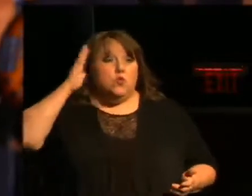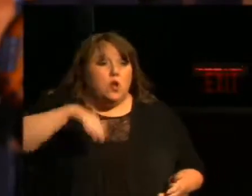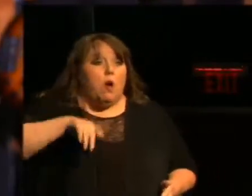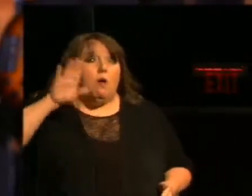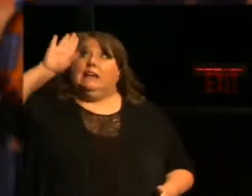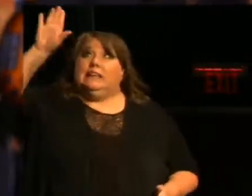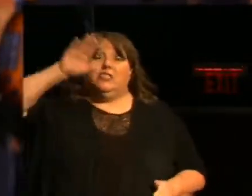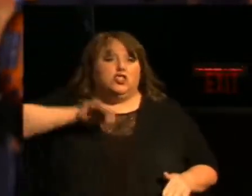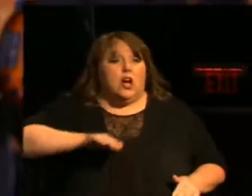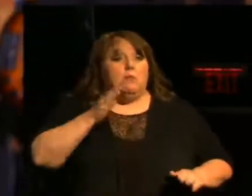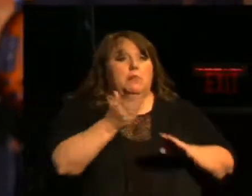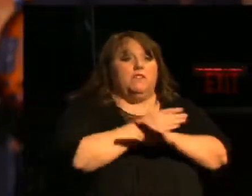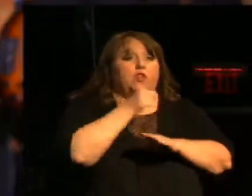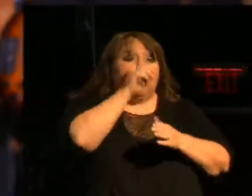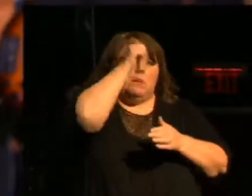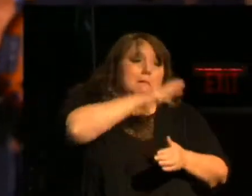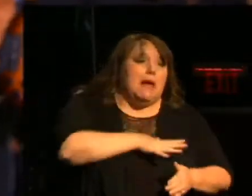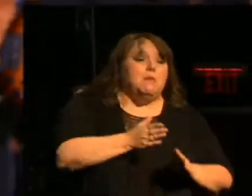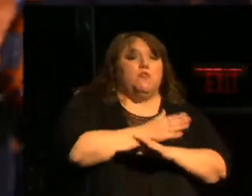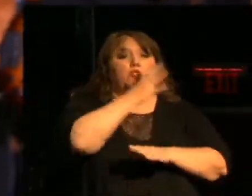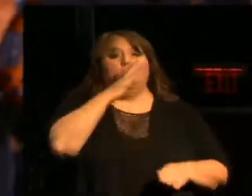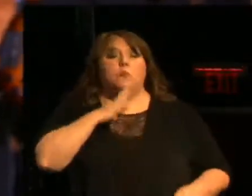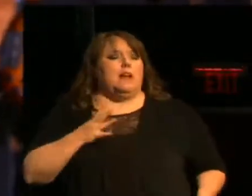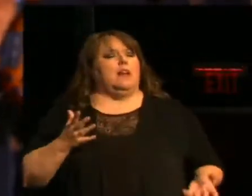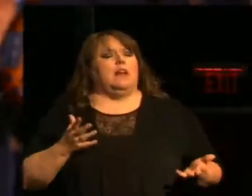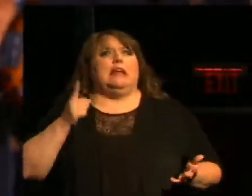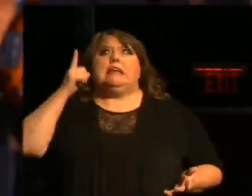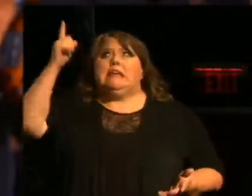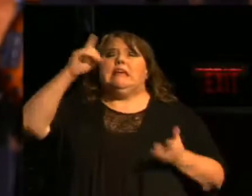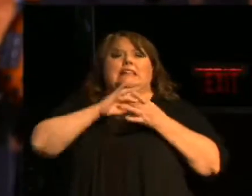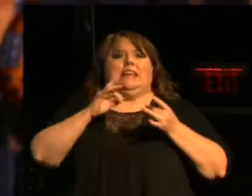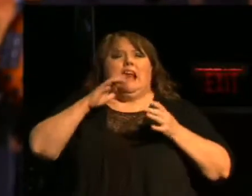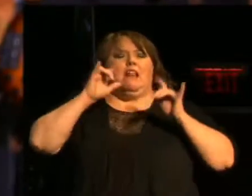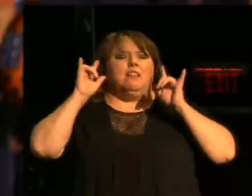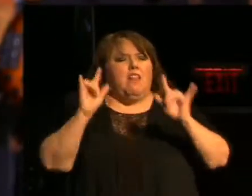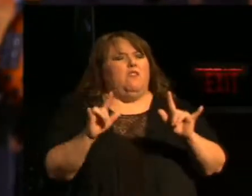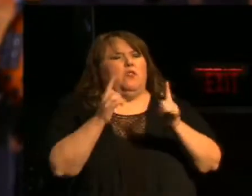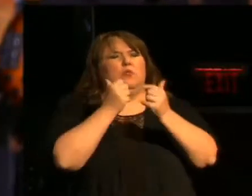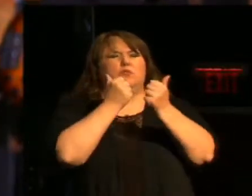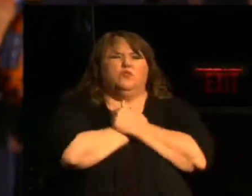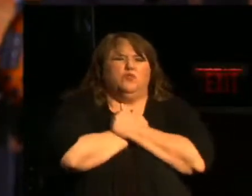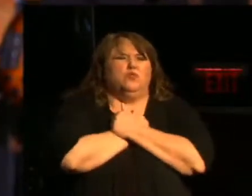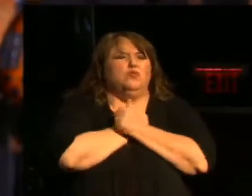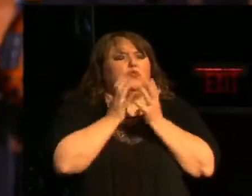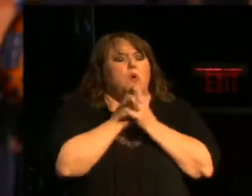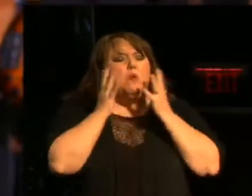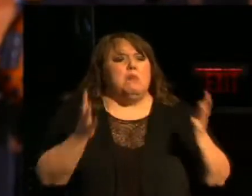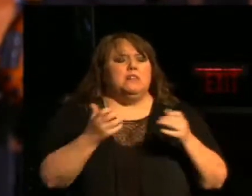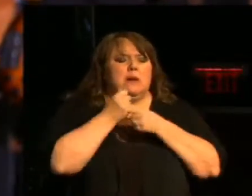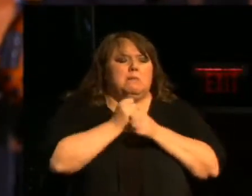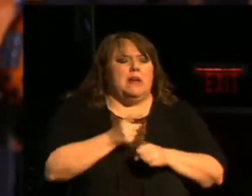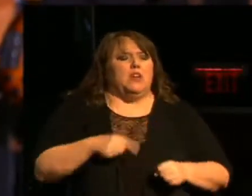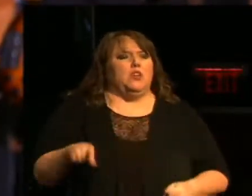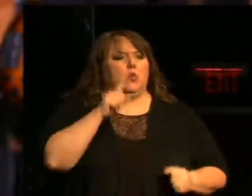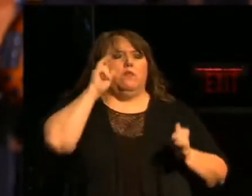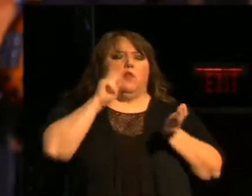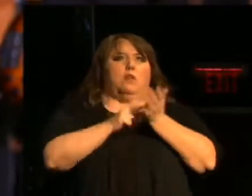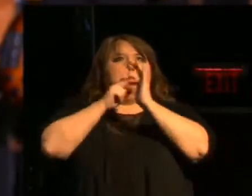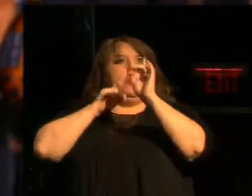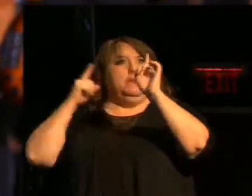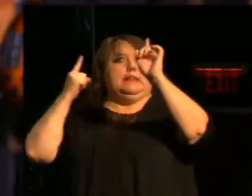gender, we all sat down together, that magic happened. And when magic happened, the Spirit of God moved, because